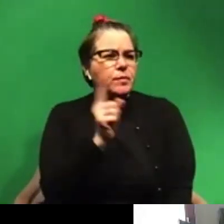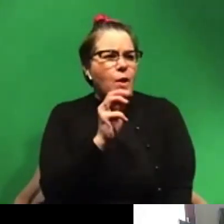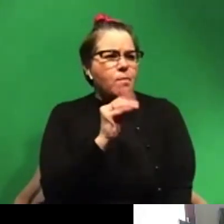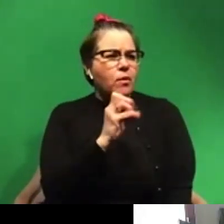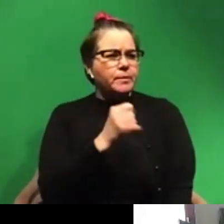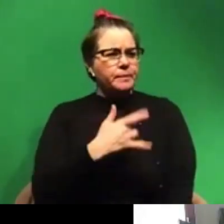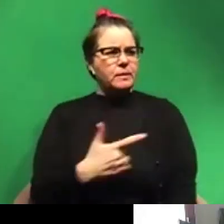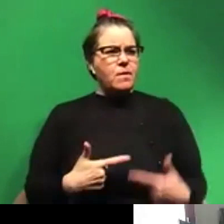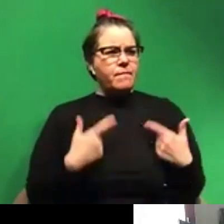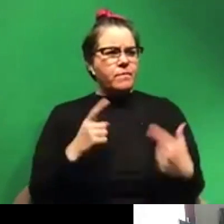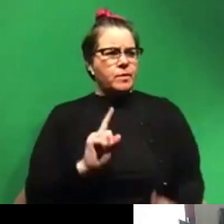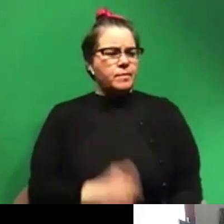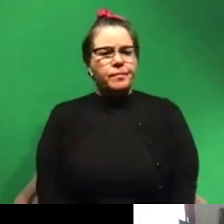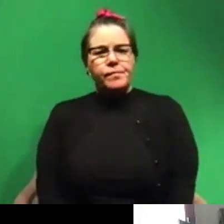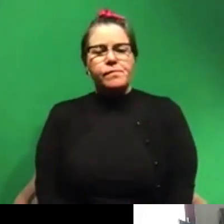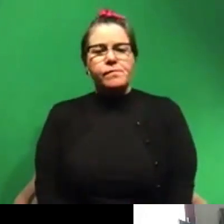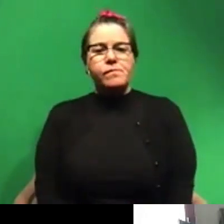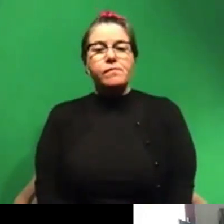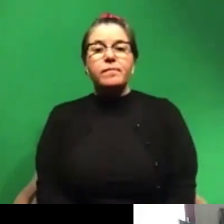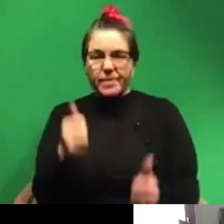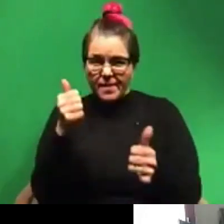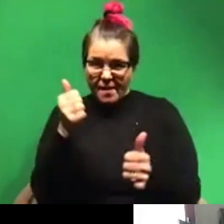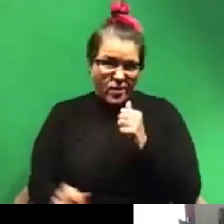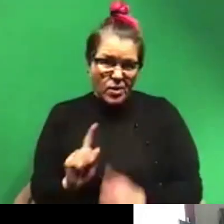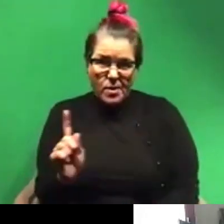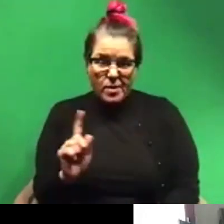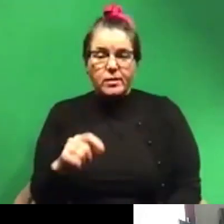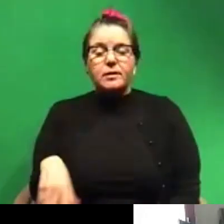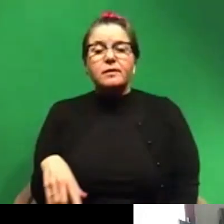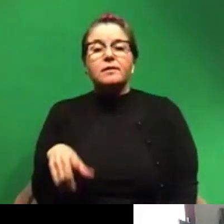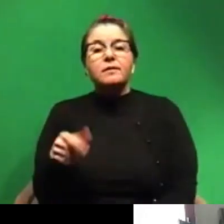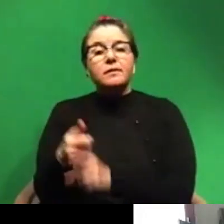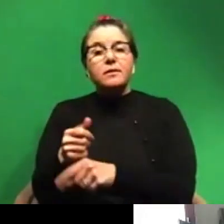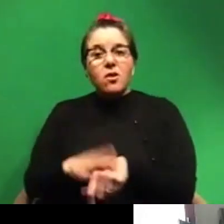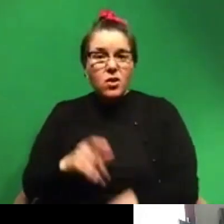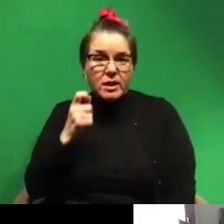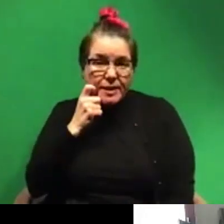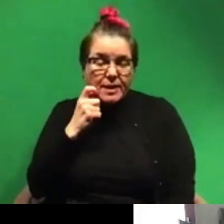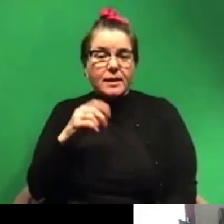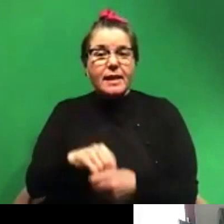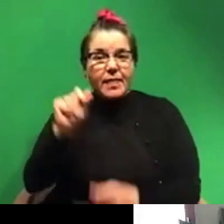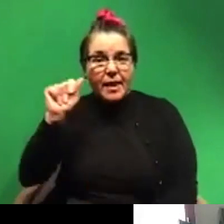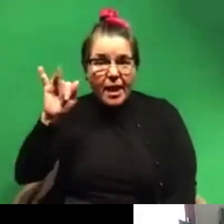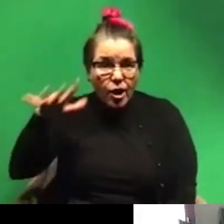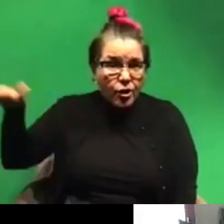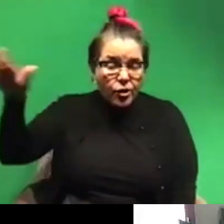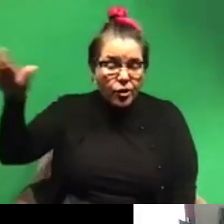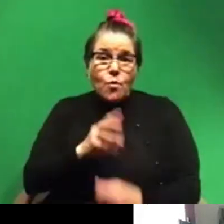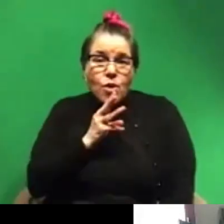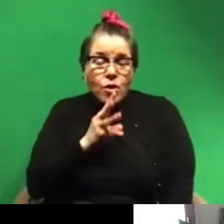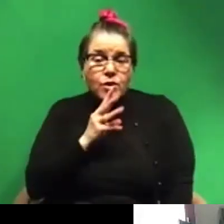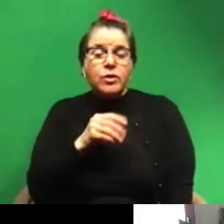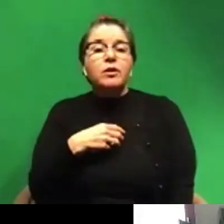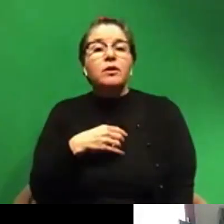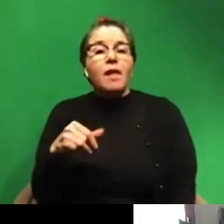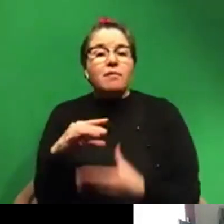live? Microbes live everywhere. They are on our skin, they're in the air, they're in our water. Like I